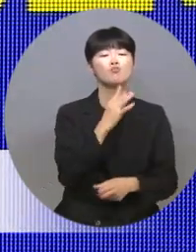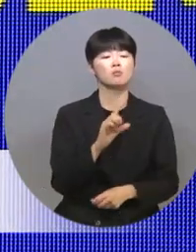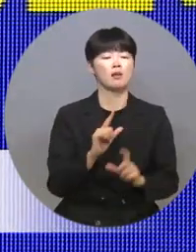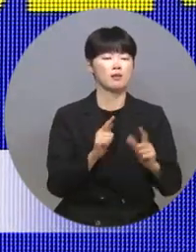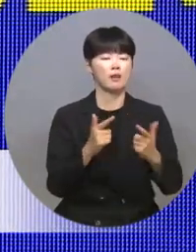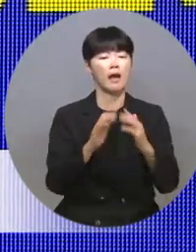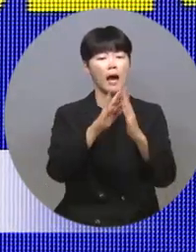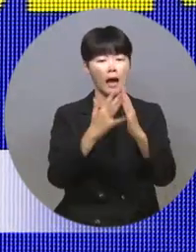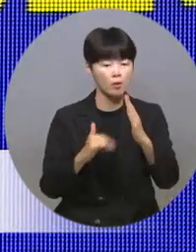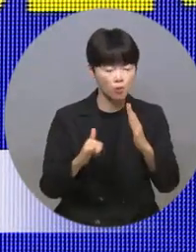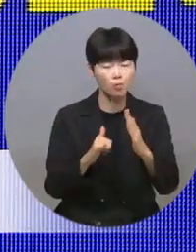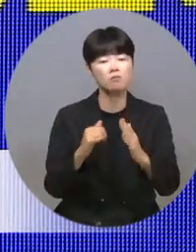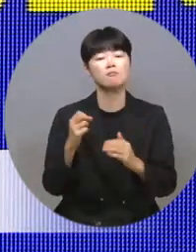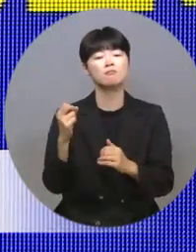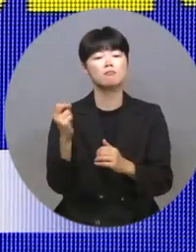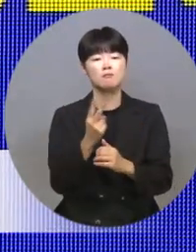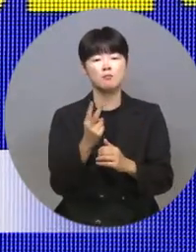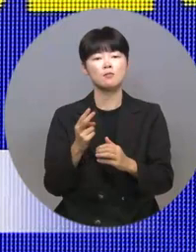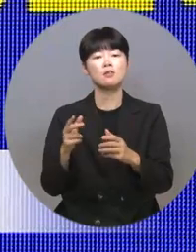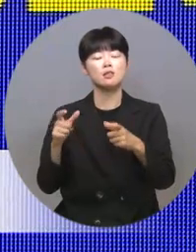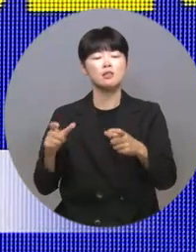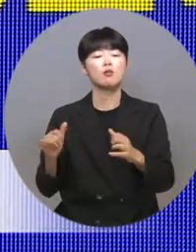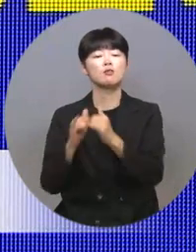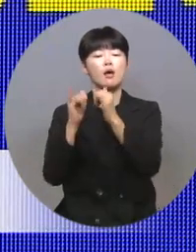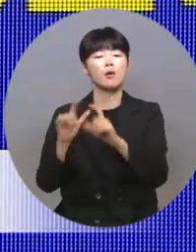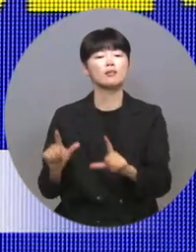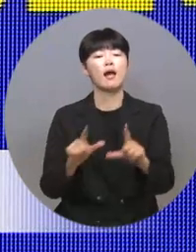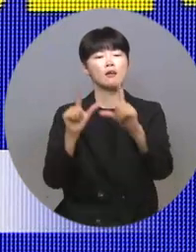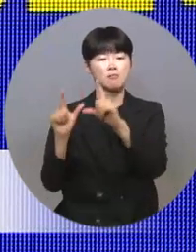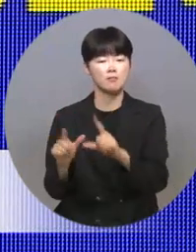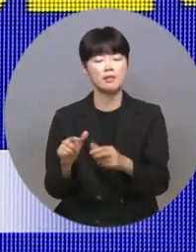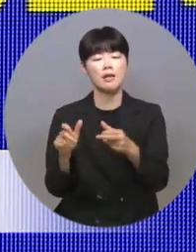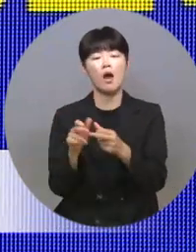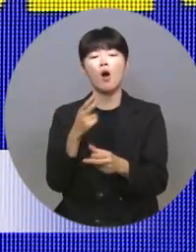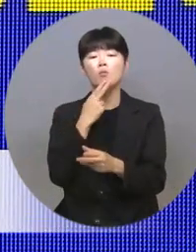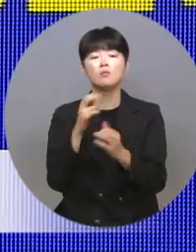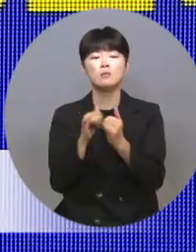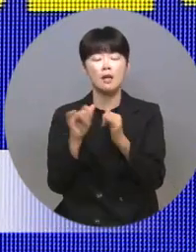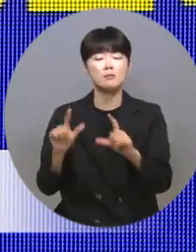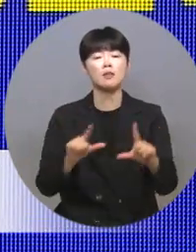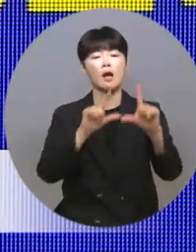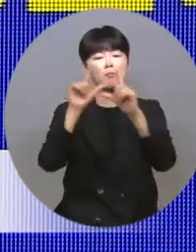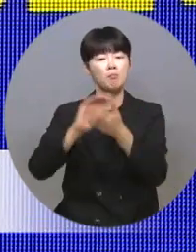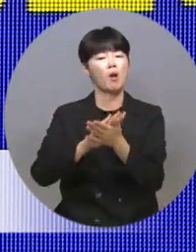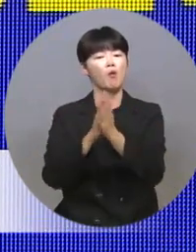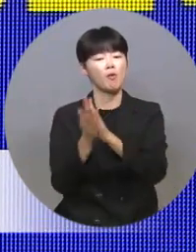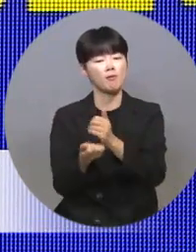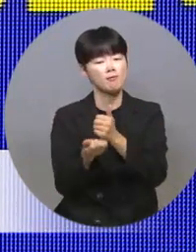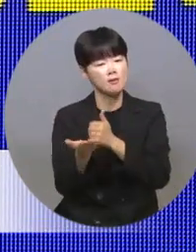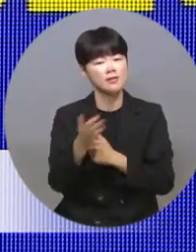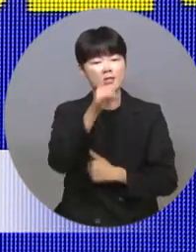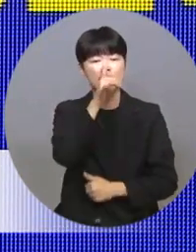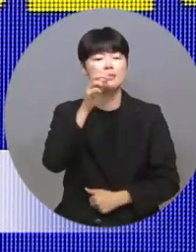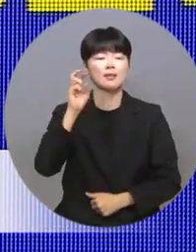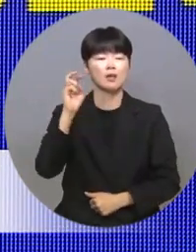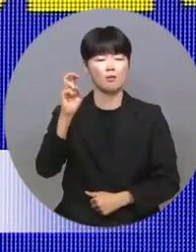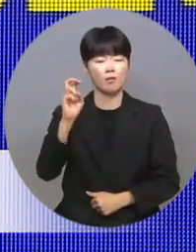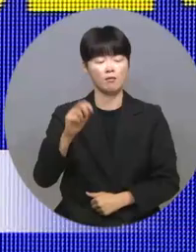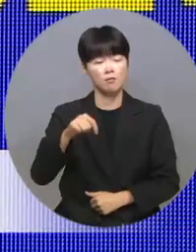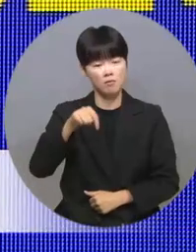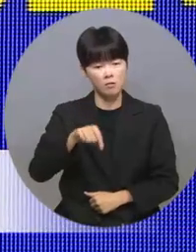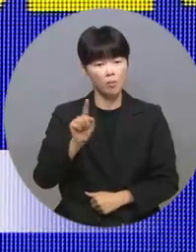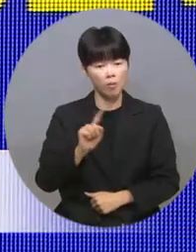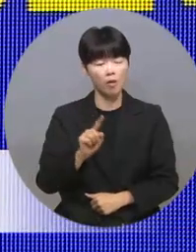will have also positive impact on their families and the people in the communities in which they live. This is truly what we